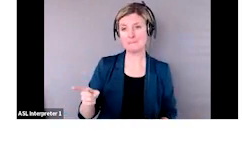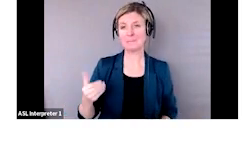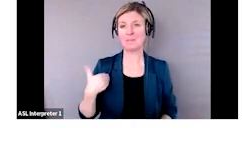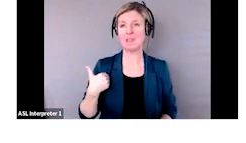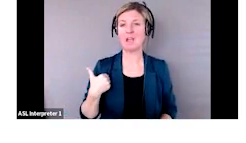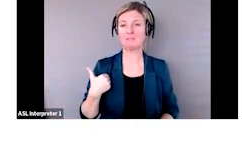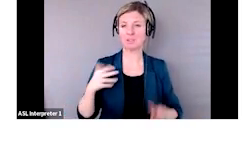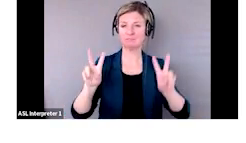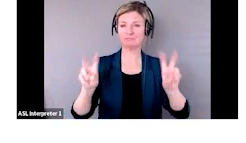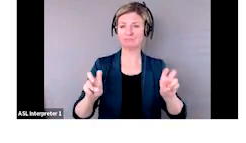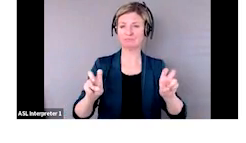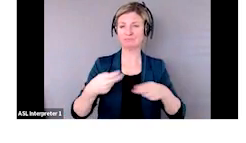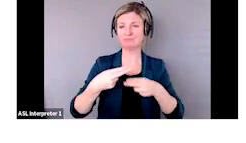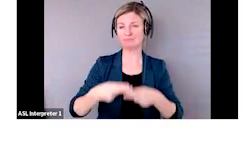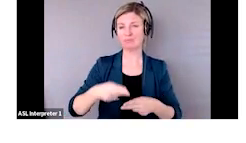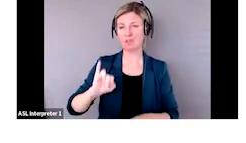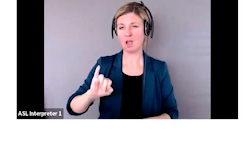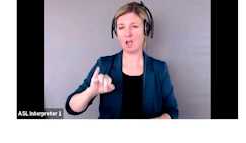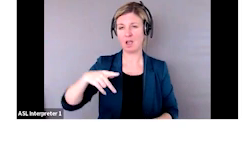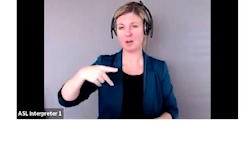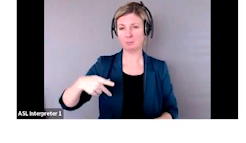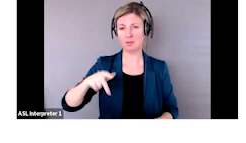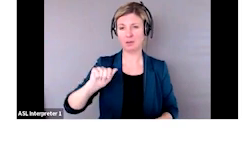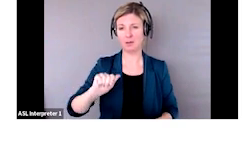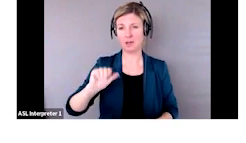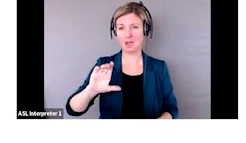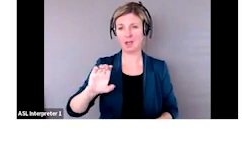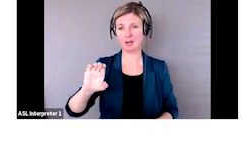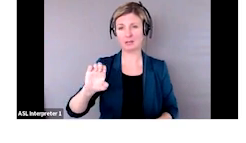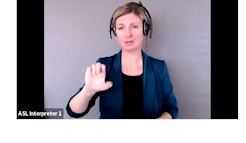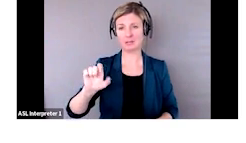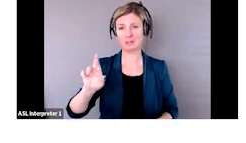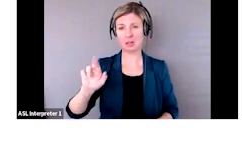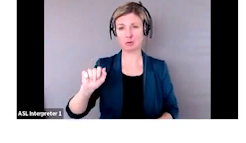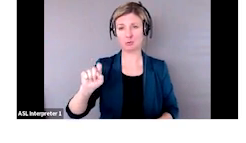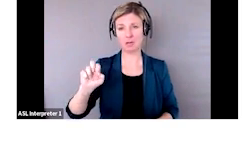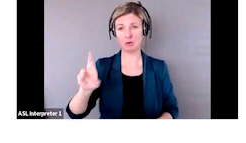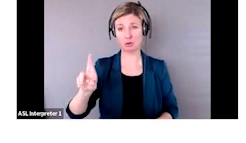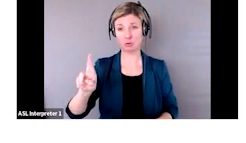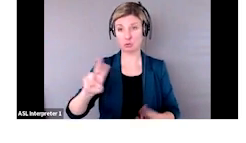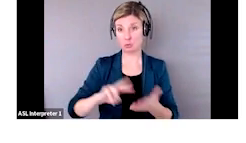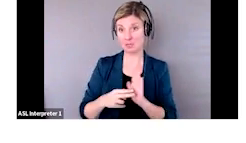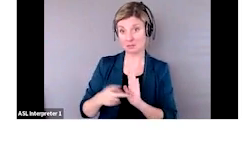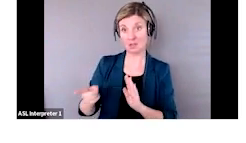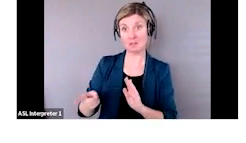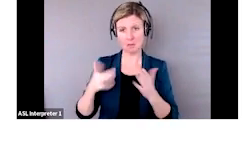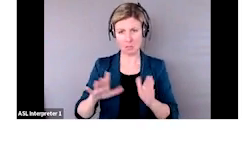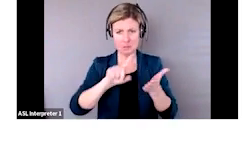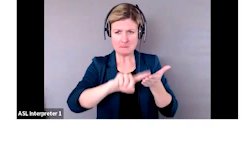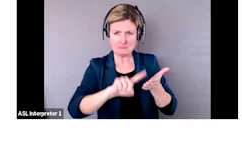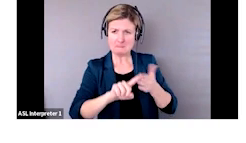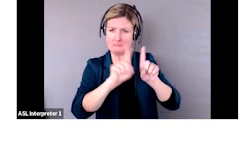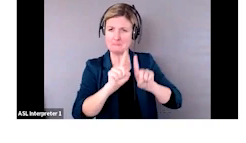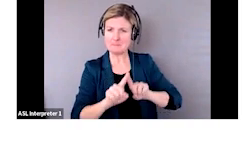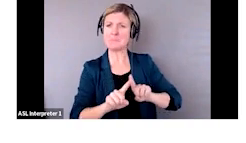Accelerator, which is a service that they have pre-vetted a number of legal firms that do trademark work. And